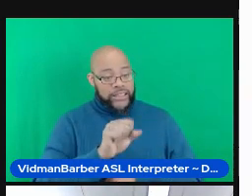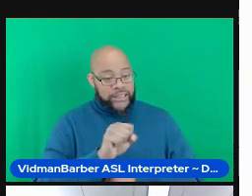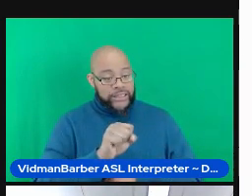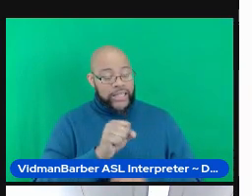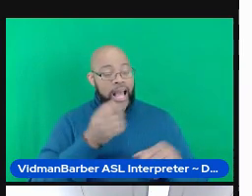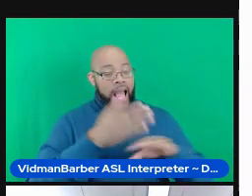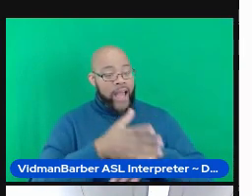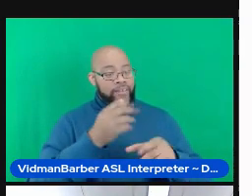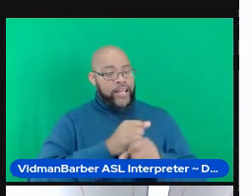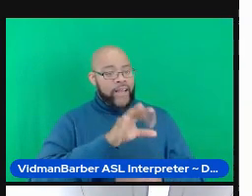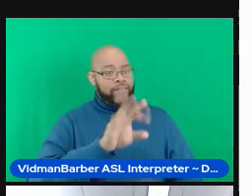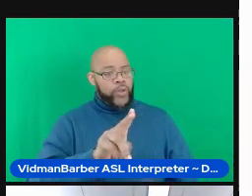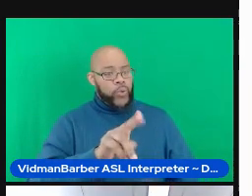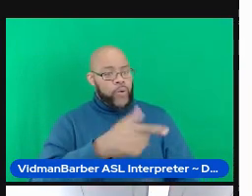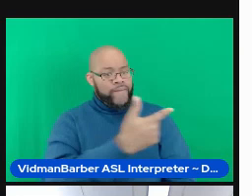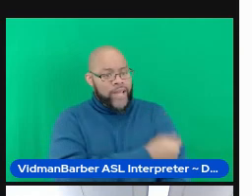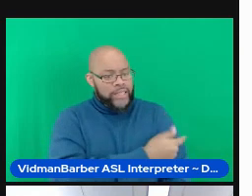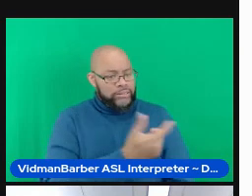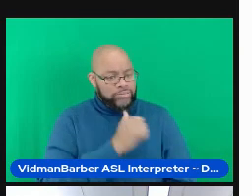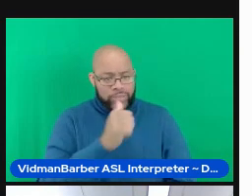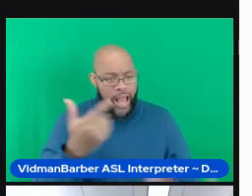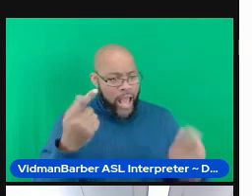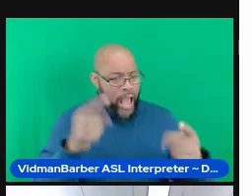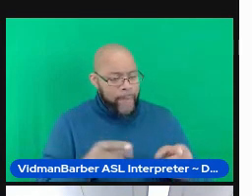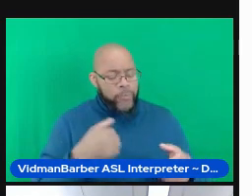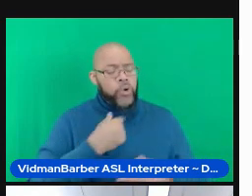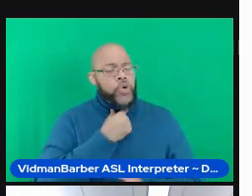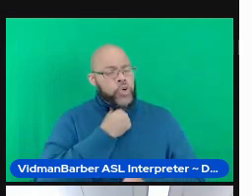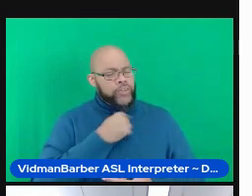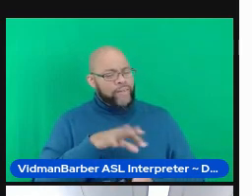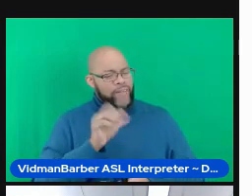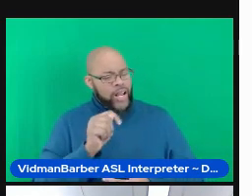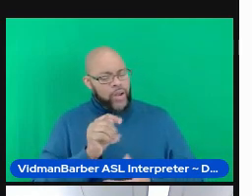vaccine. So then we were curious to find out